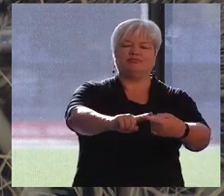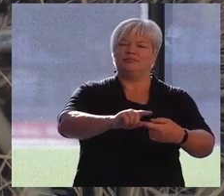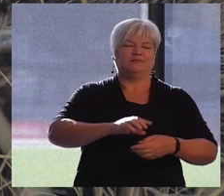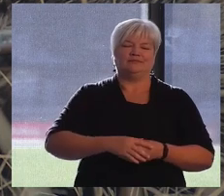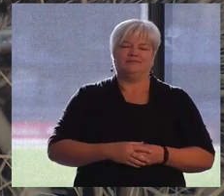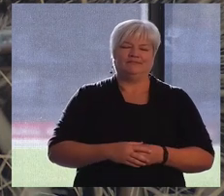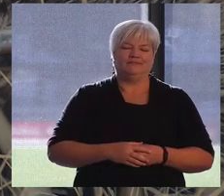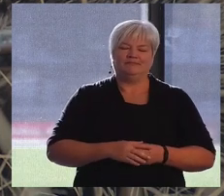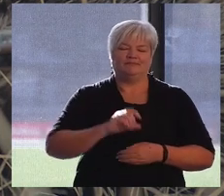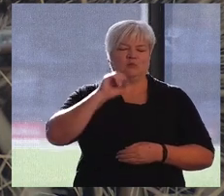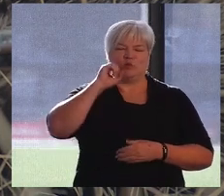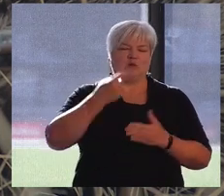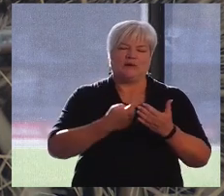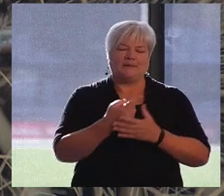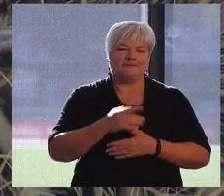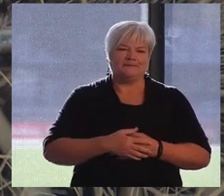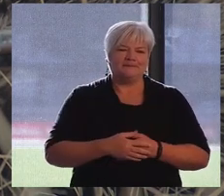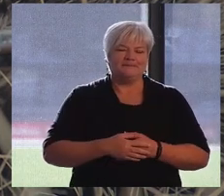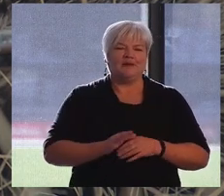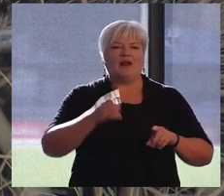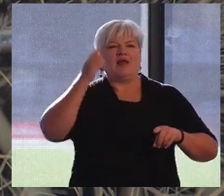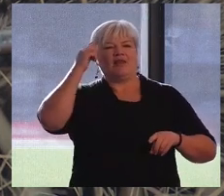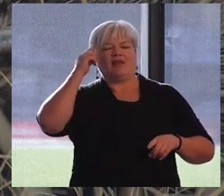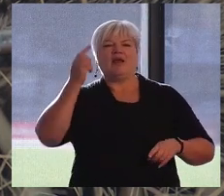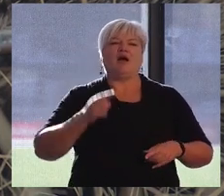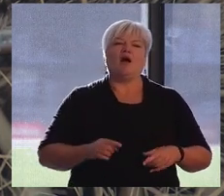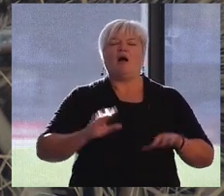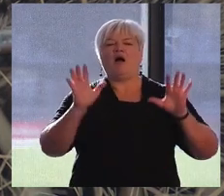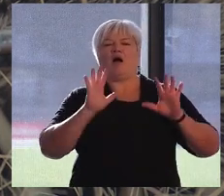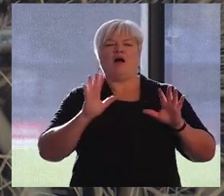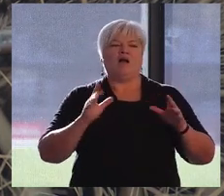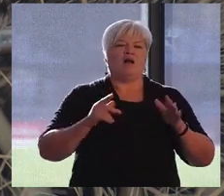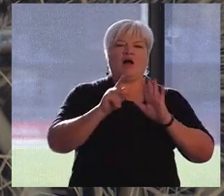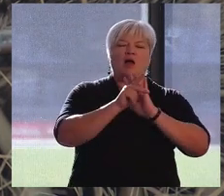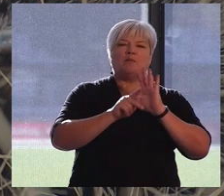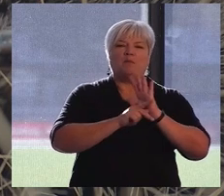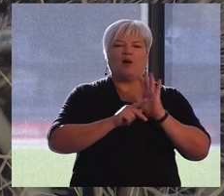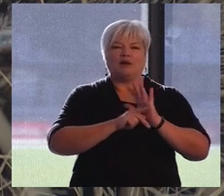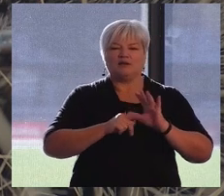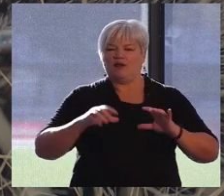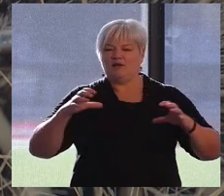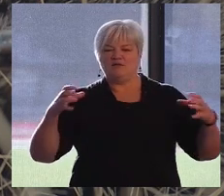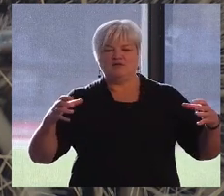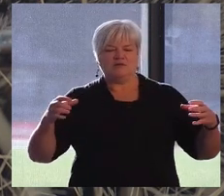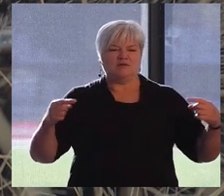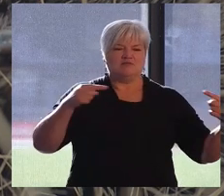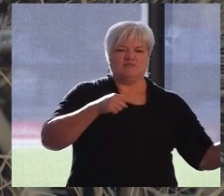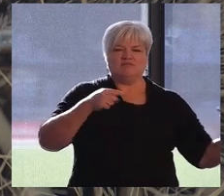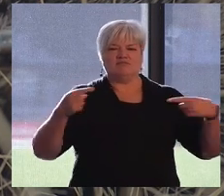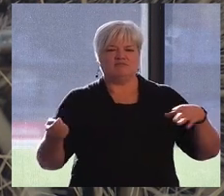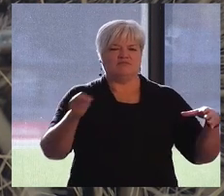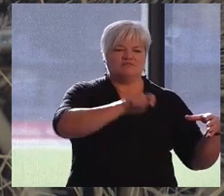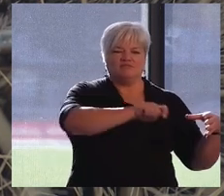any strategy based on ratcheting up climate policy gains as the two major parties trade leadership and attack each